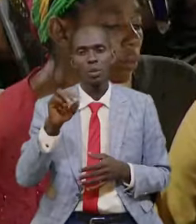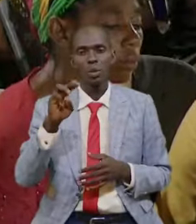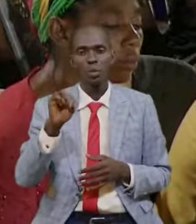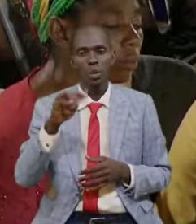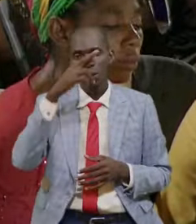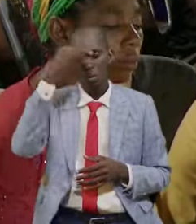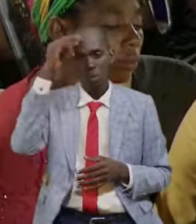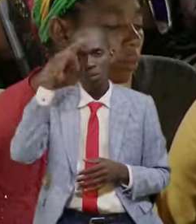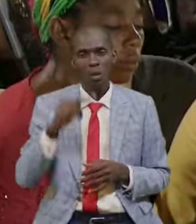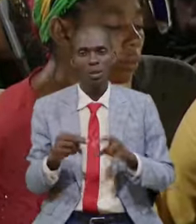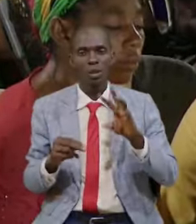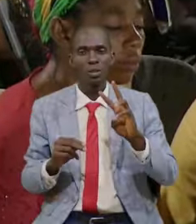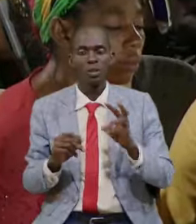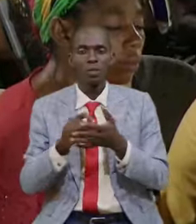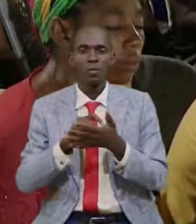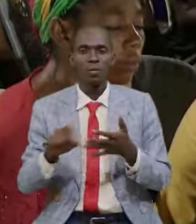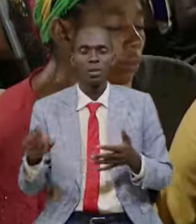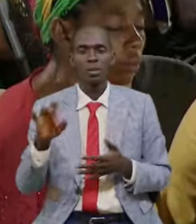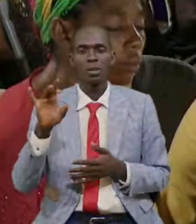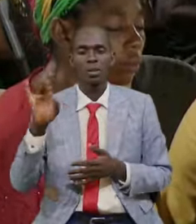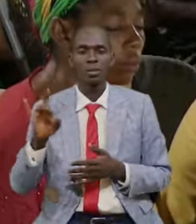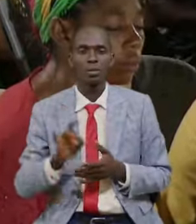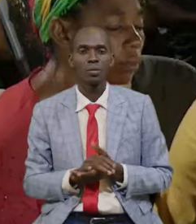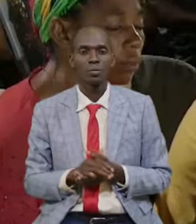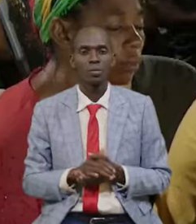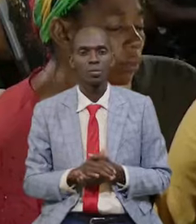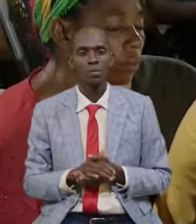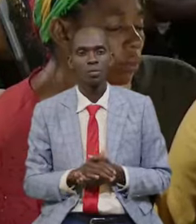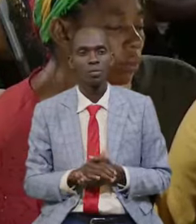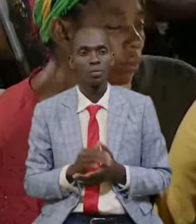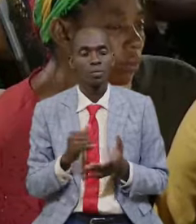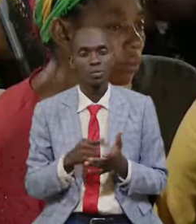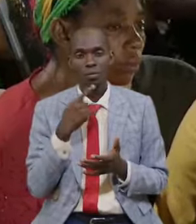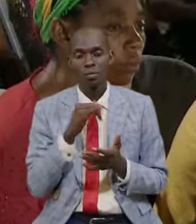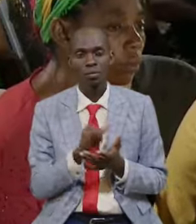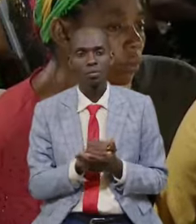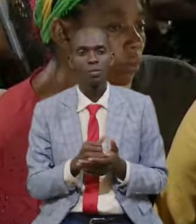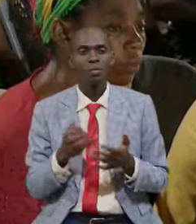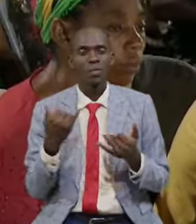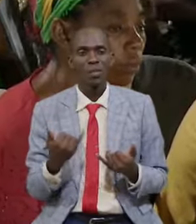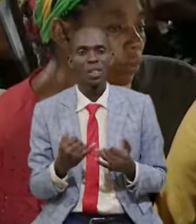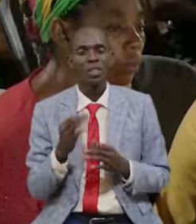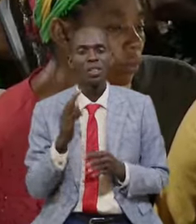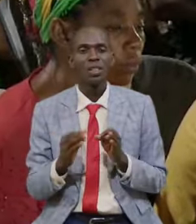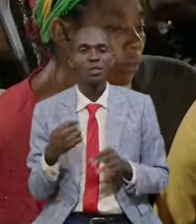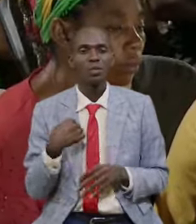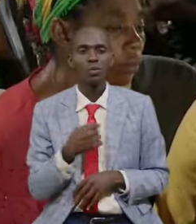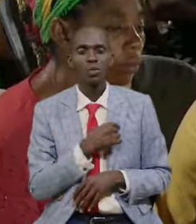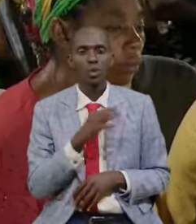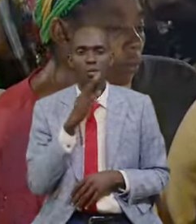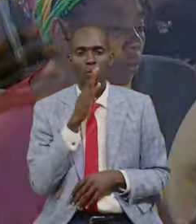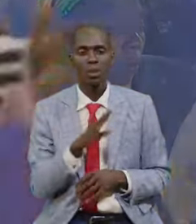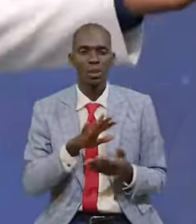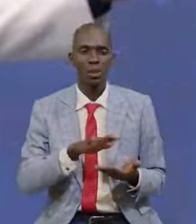6, we're looking at verse 8. It says, now, if we be dead with